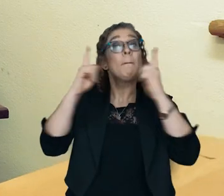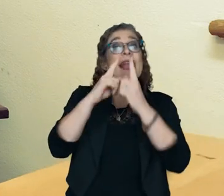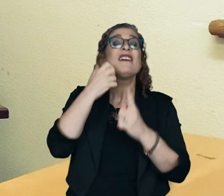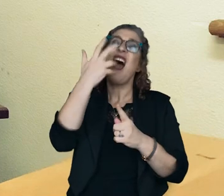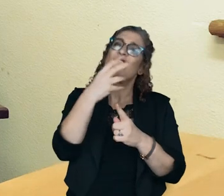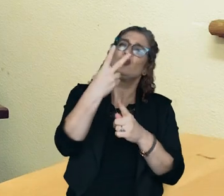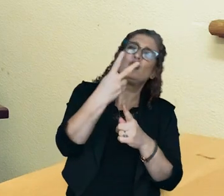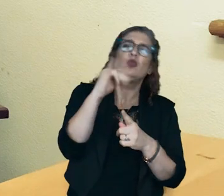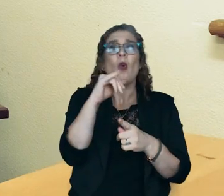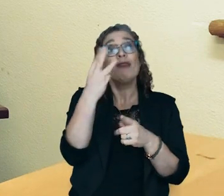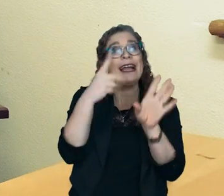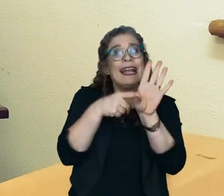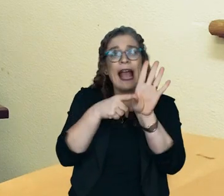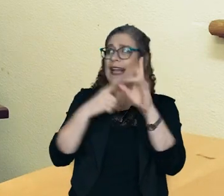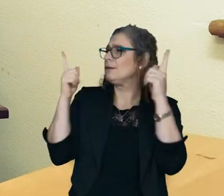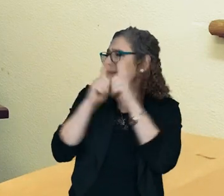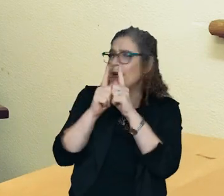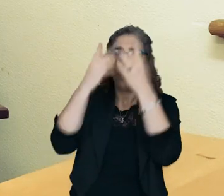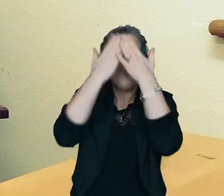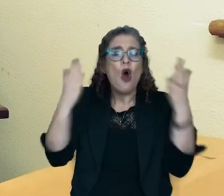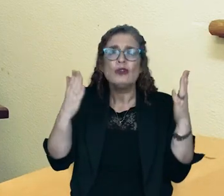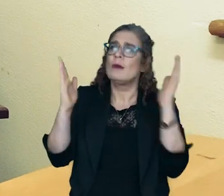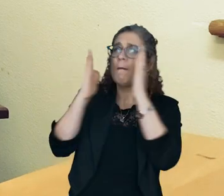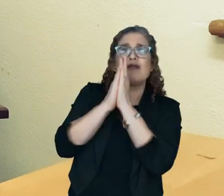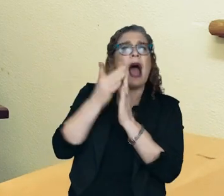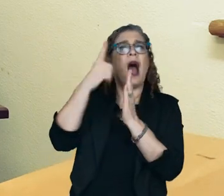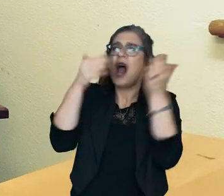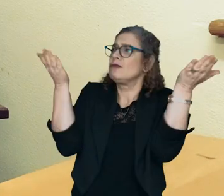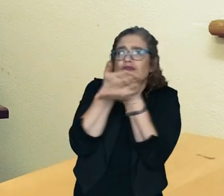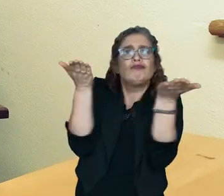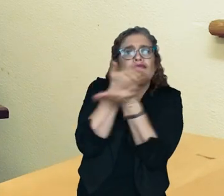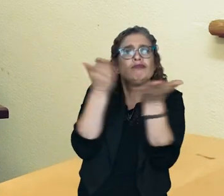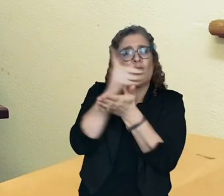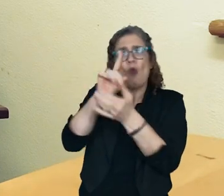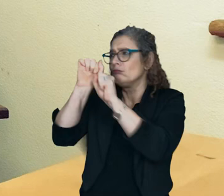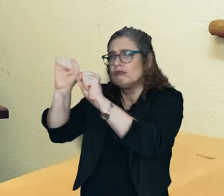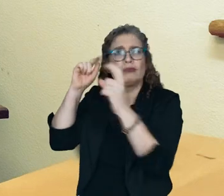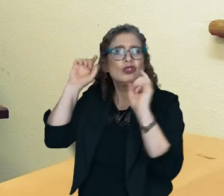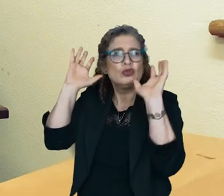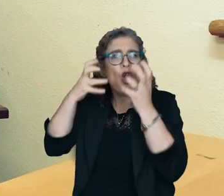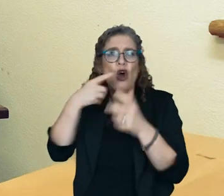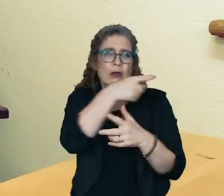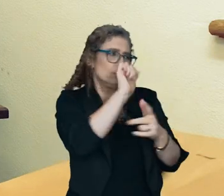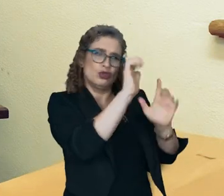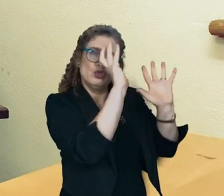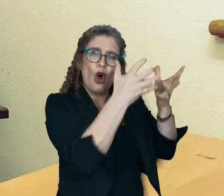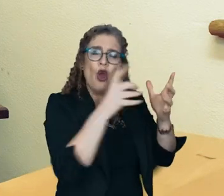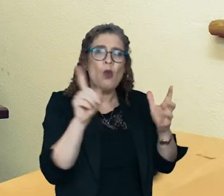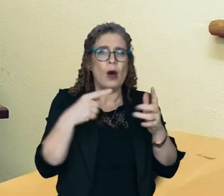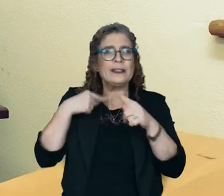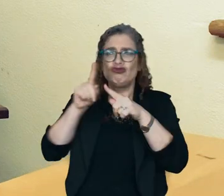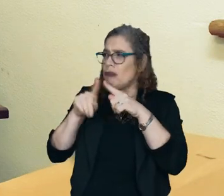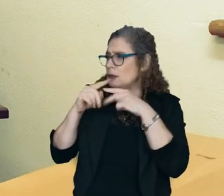every 2 or 3 years to worship, to pray, and to discuss things of mutual concern and look at how we can develop